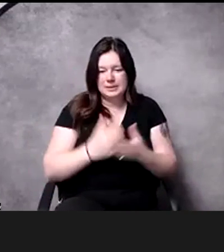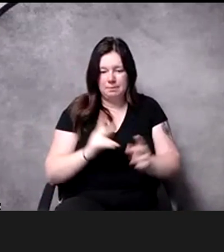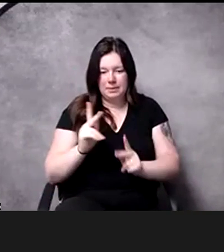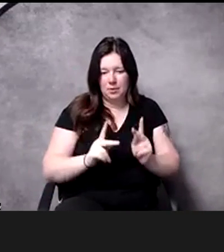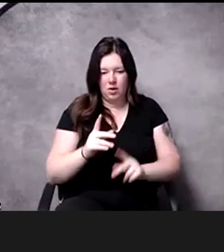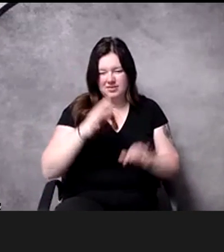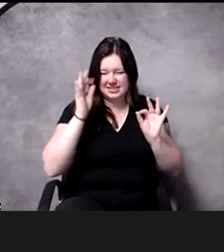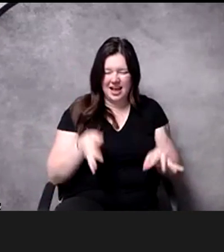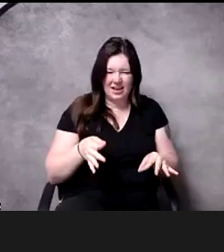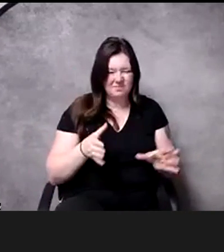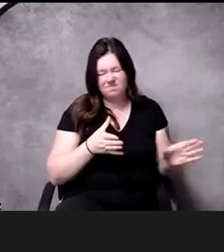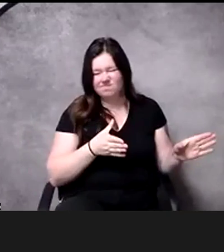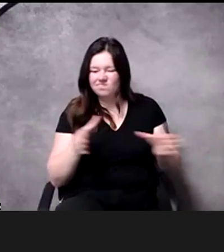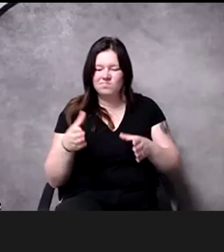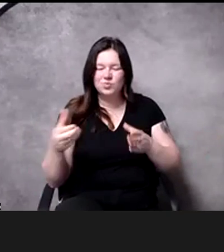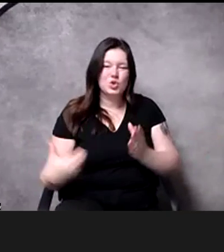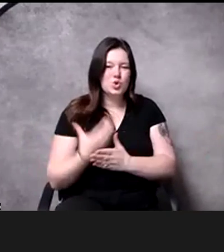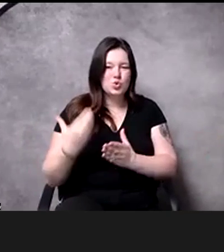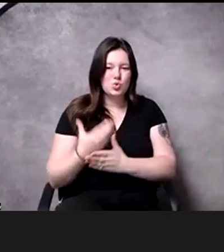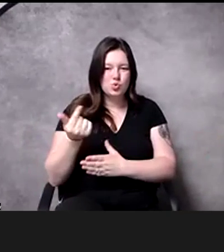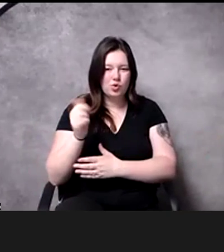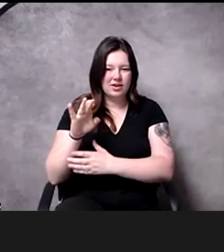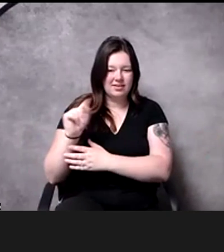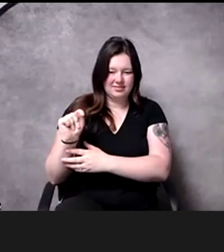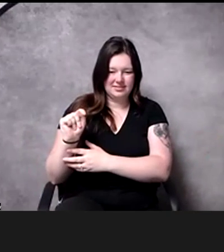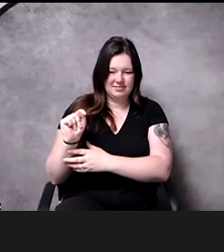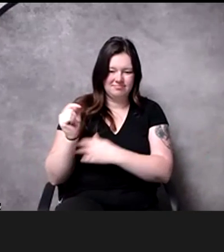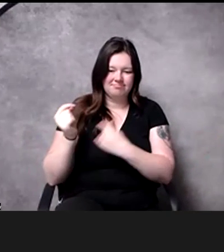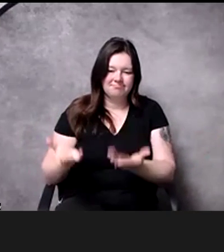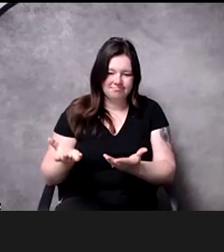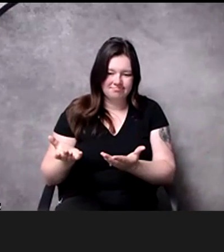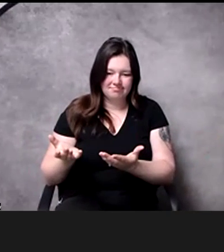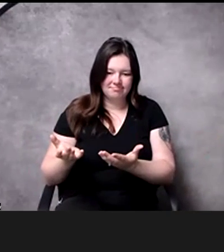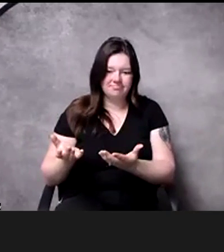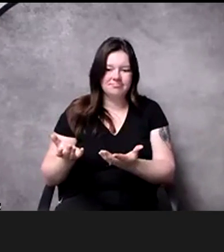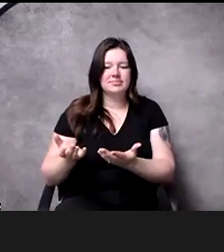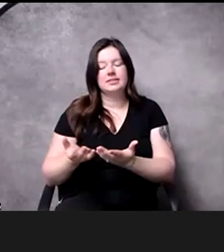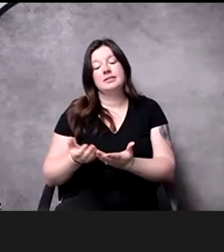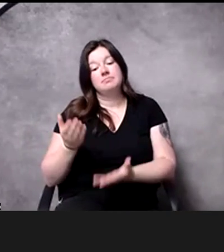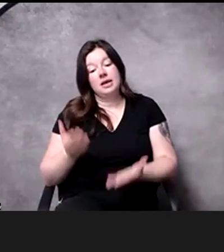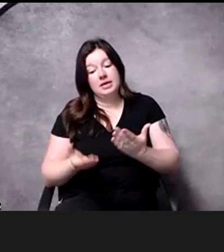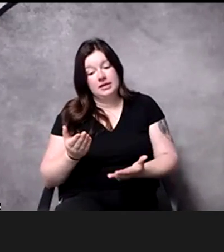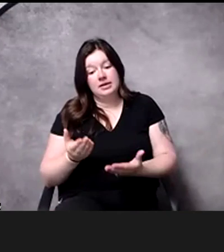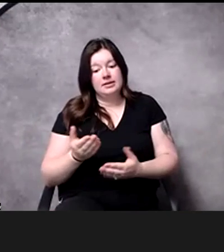might be, for example, that your current grant, maybe only 1 aim turned out to give really exciting results, and the other aims